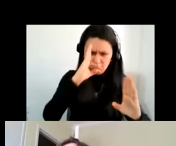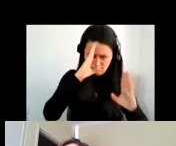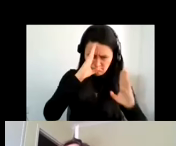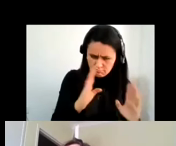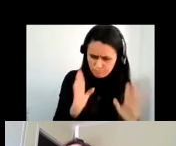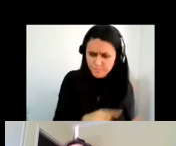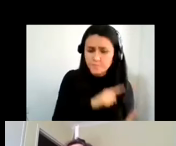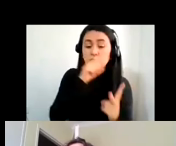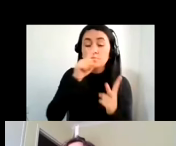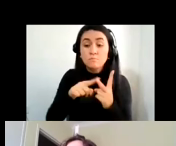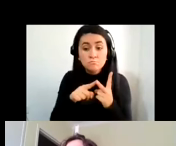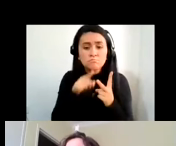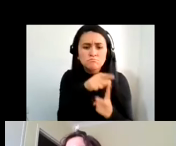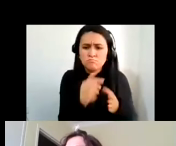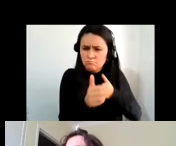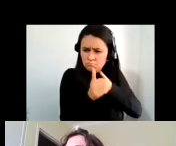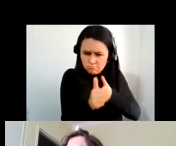Innovate.